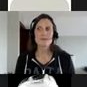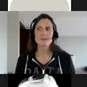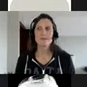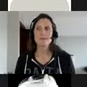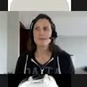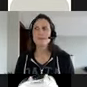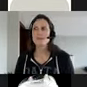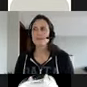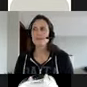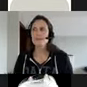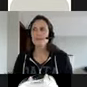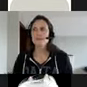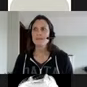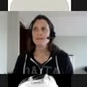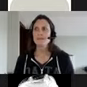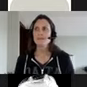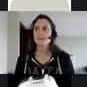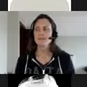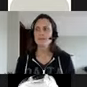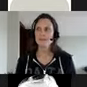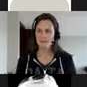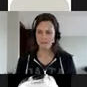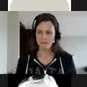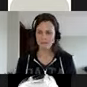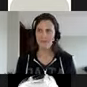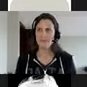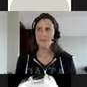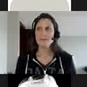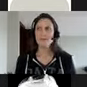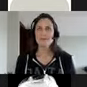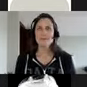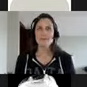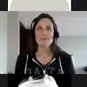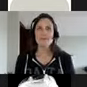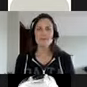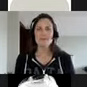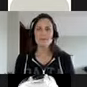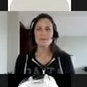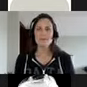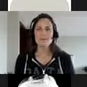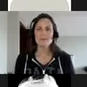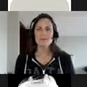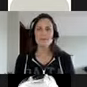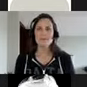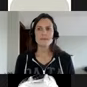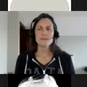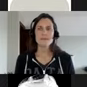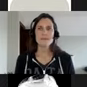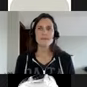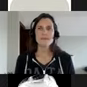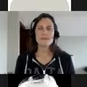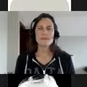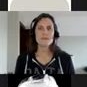questions, use the chat or raise your hand. We actually do have a 10-minute break scheduled after this. So if